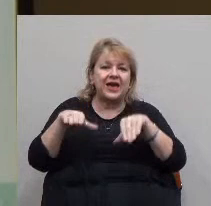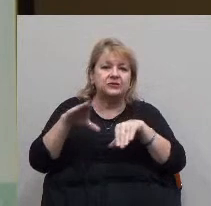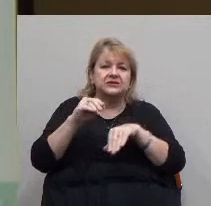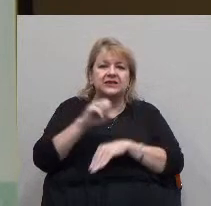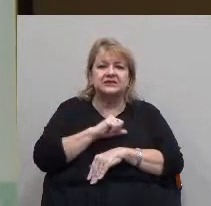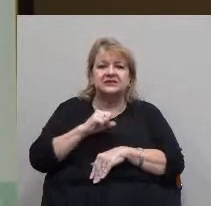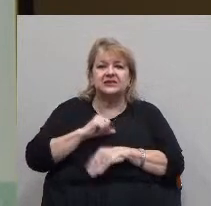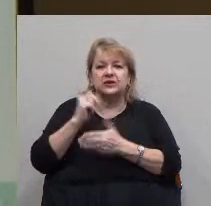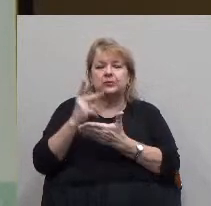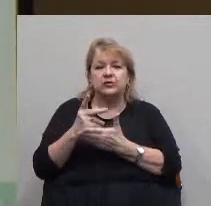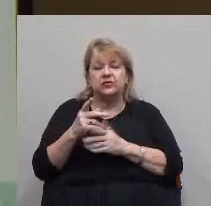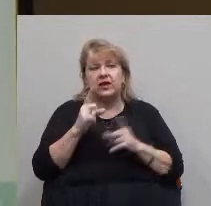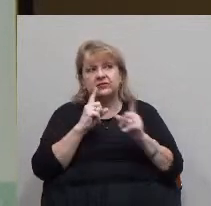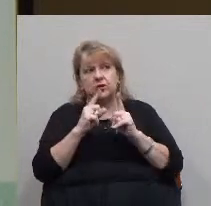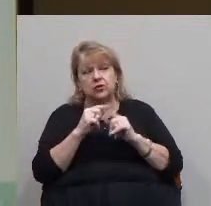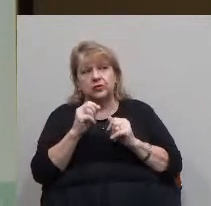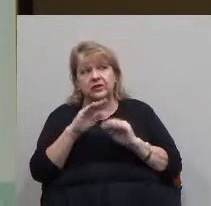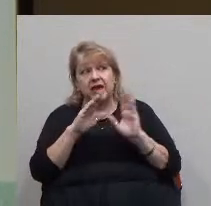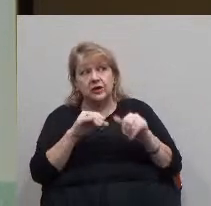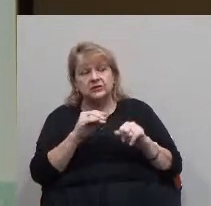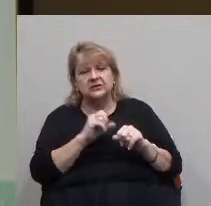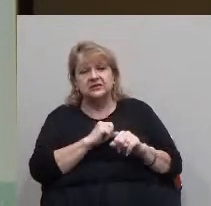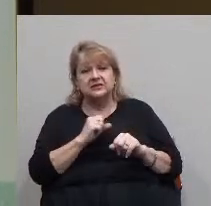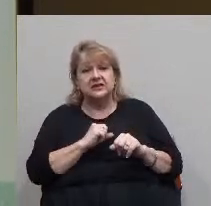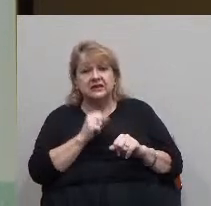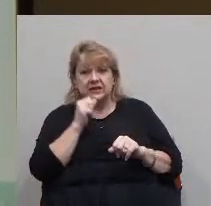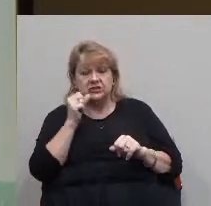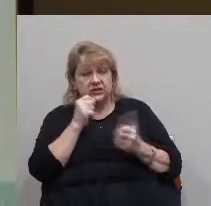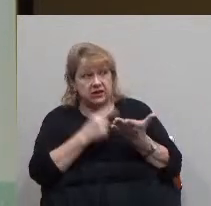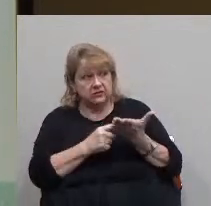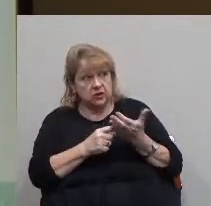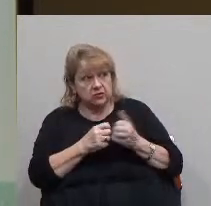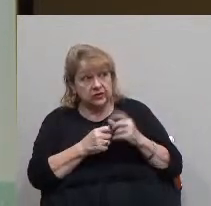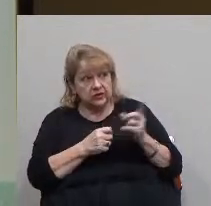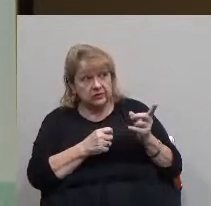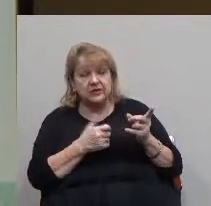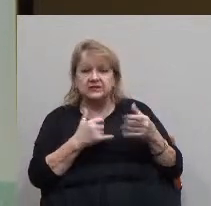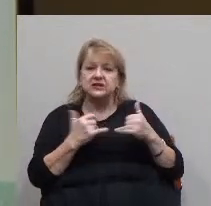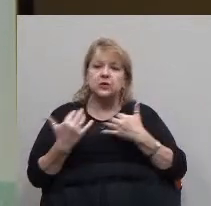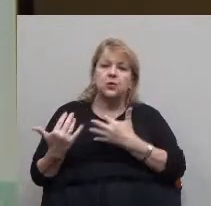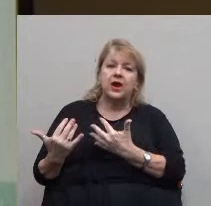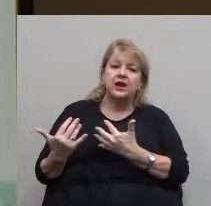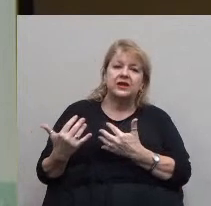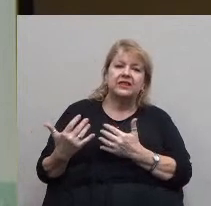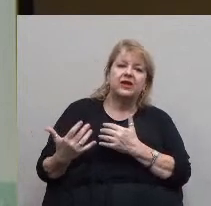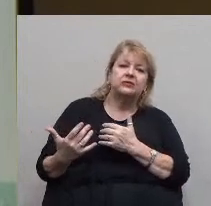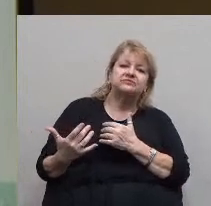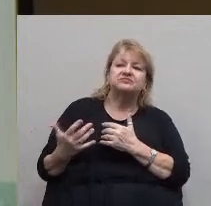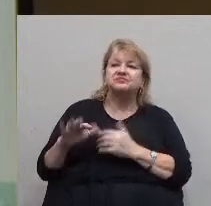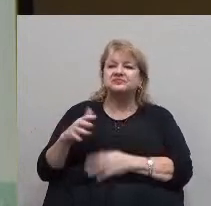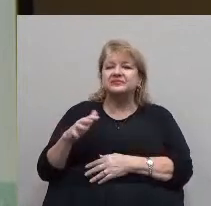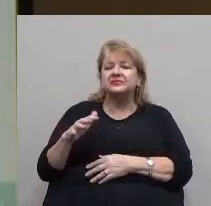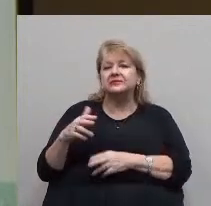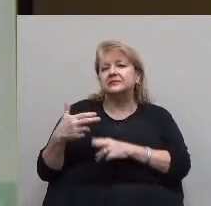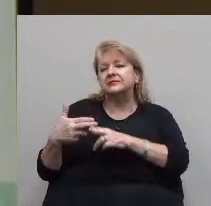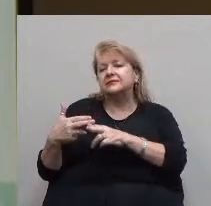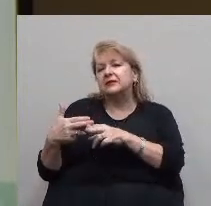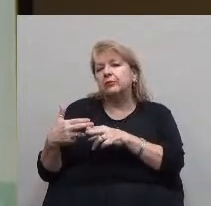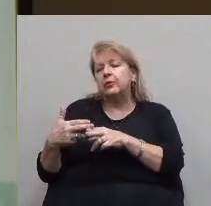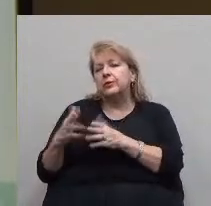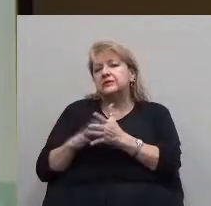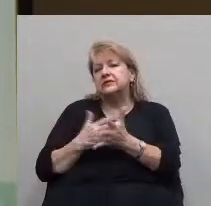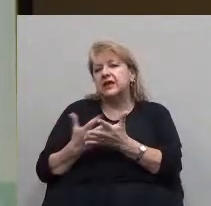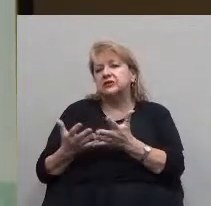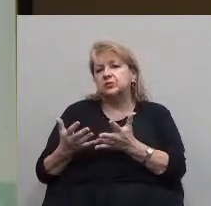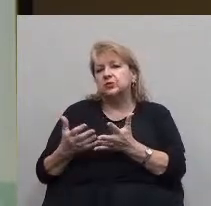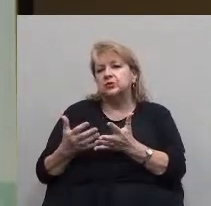I talked with the House and the Senate yesterday actually, and they're still awaiting their tentative schedule for the beginning of session, so we're not